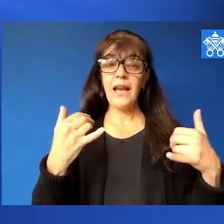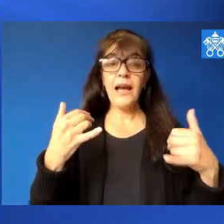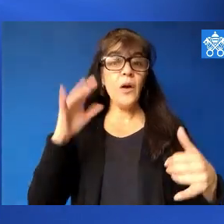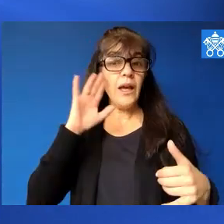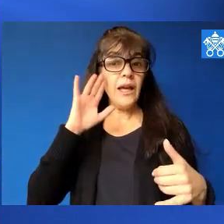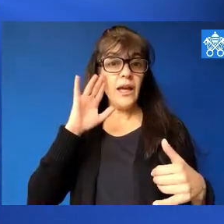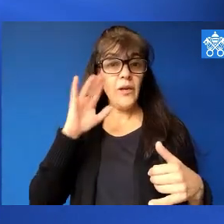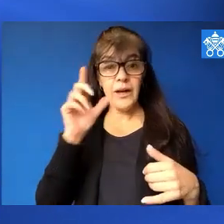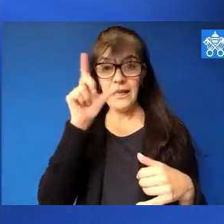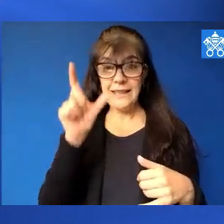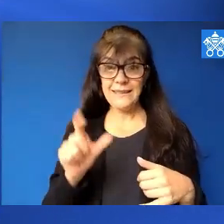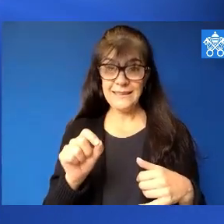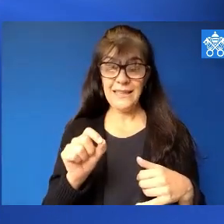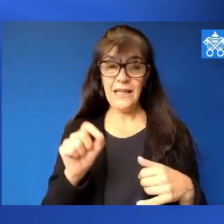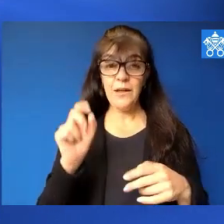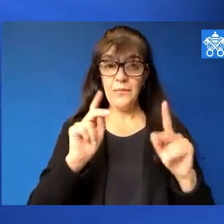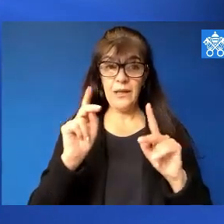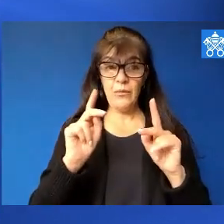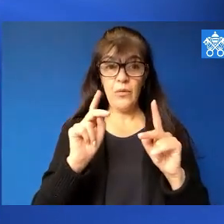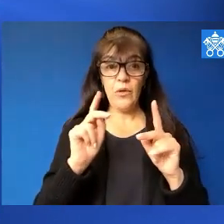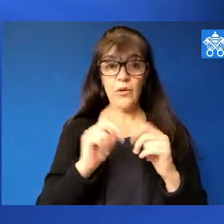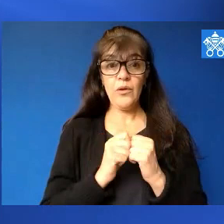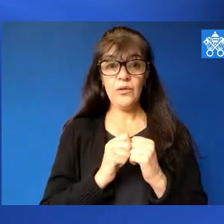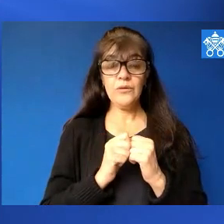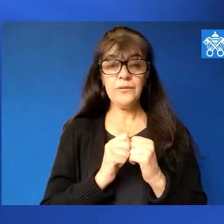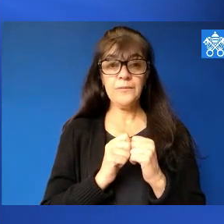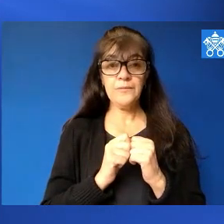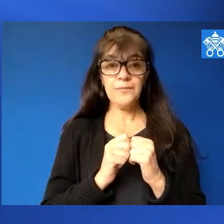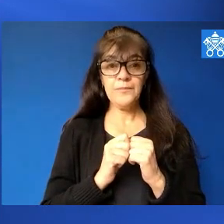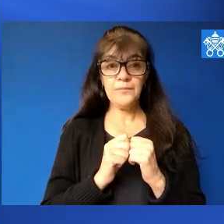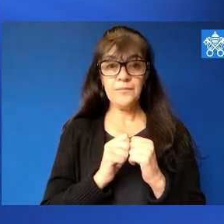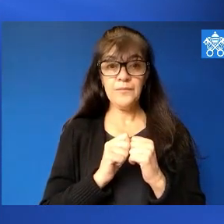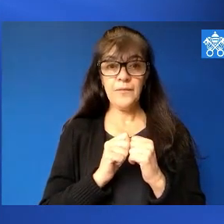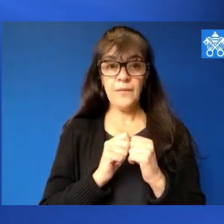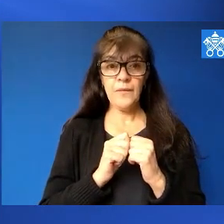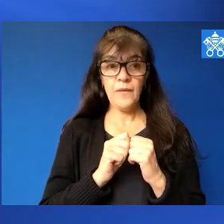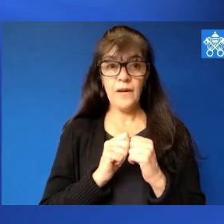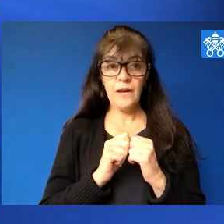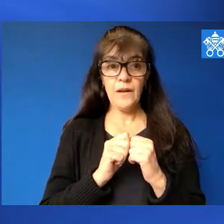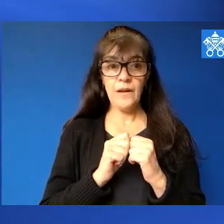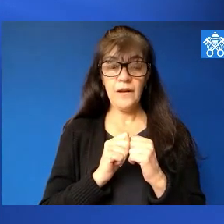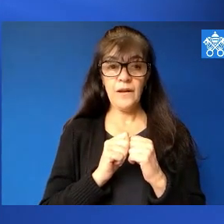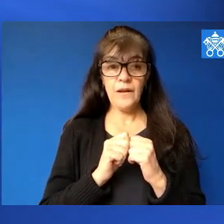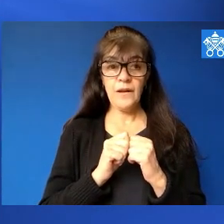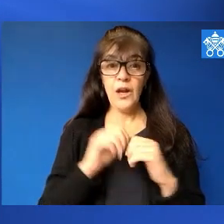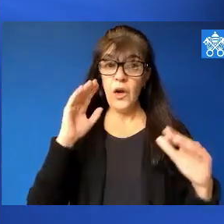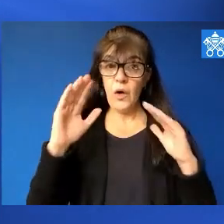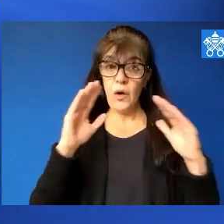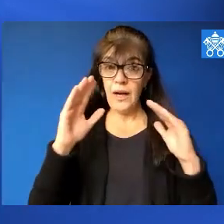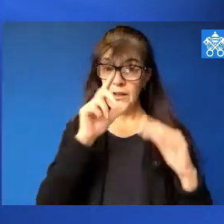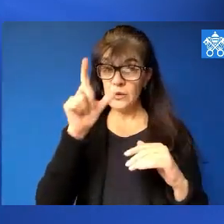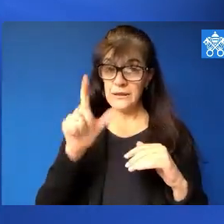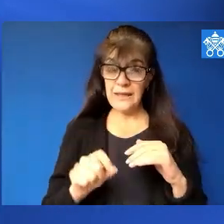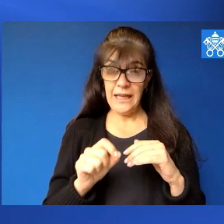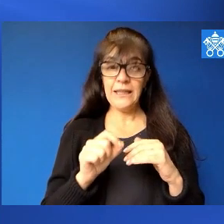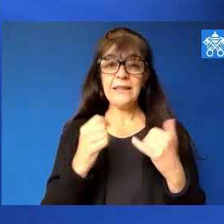And finally we'll hear the greetings of the Italian-speaking faithful there to Pope Francis, followed by Pope's greetings